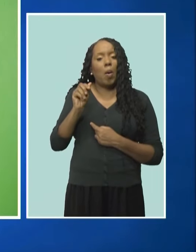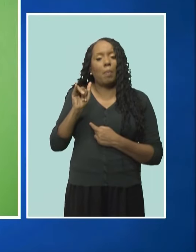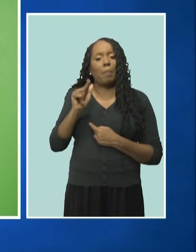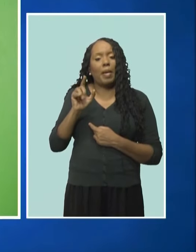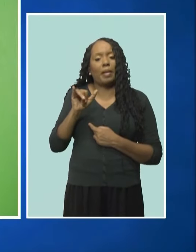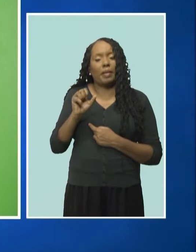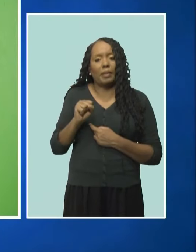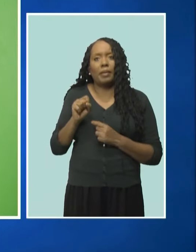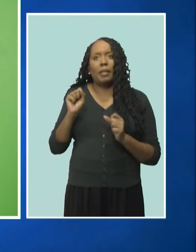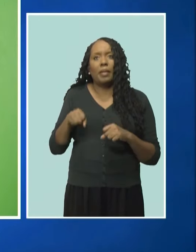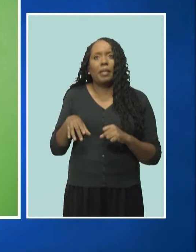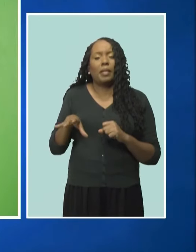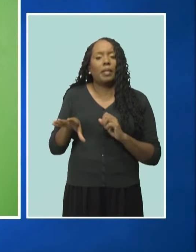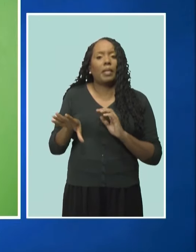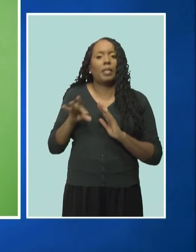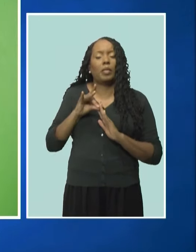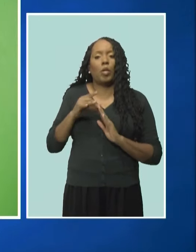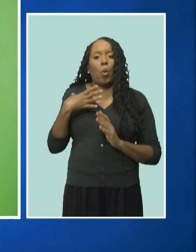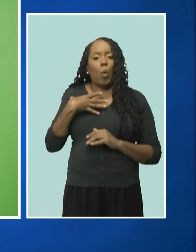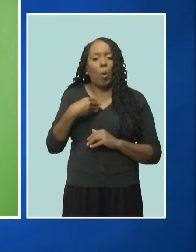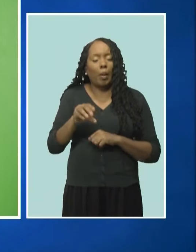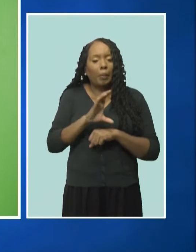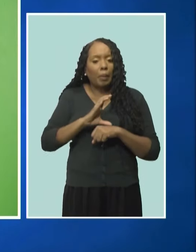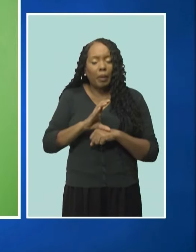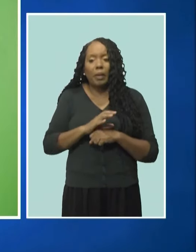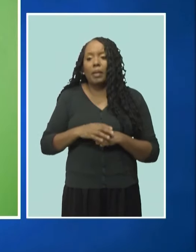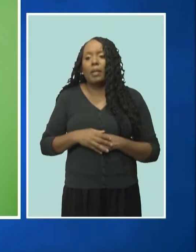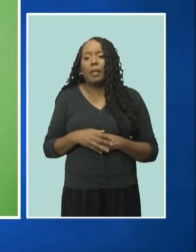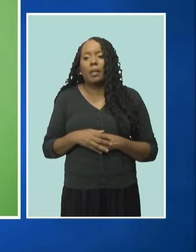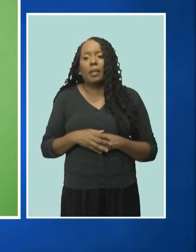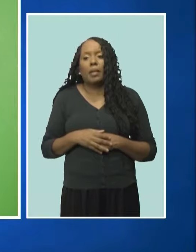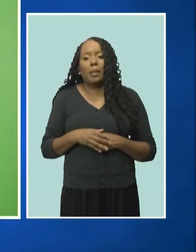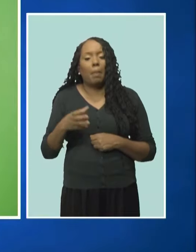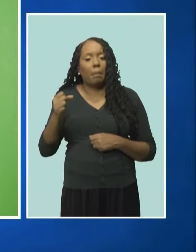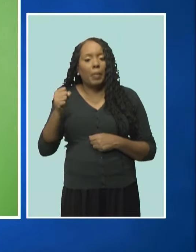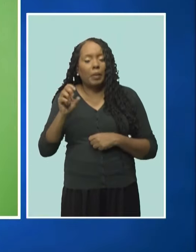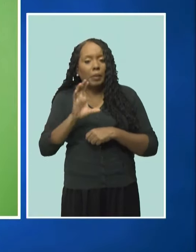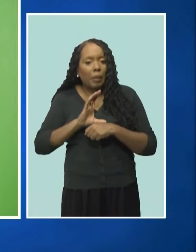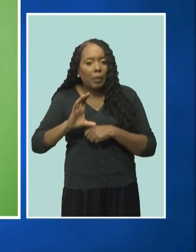So whether it's dark, milk, white chocolate, you could practically